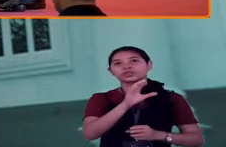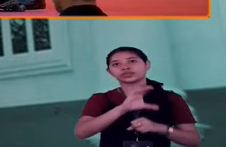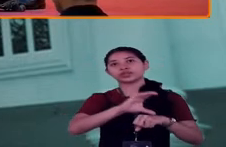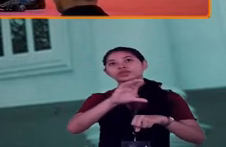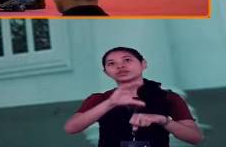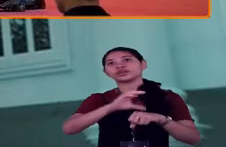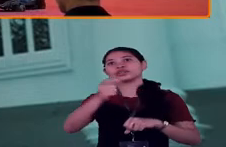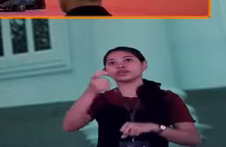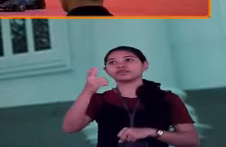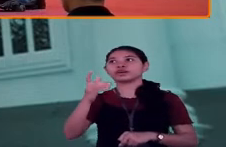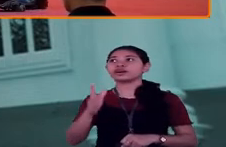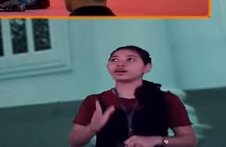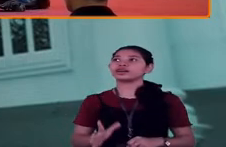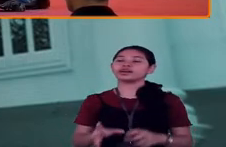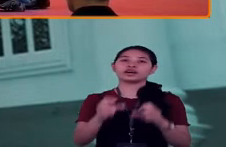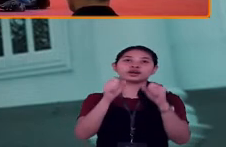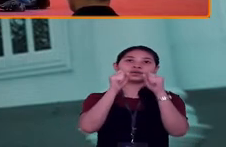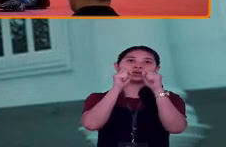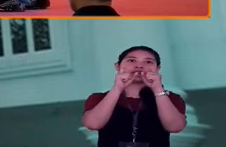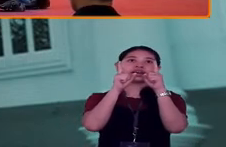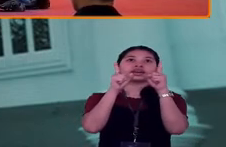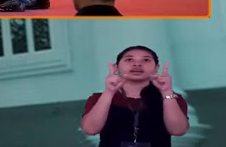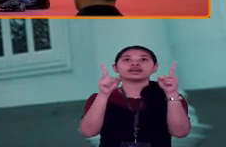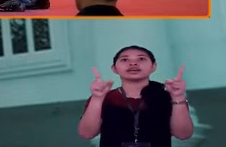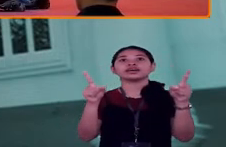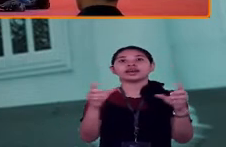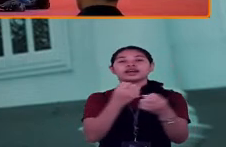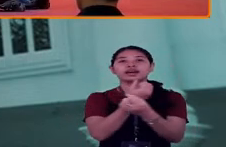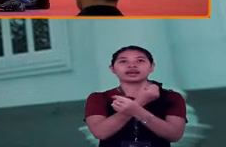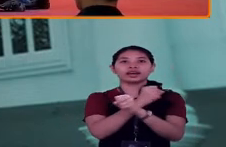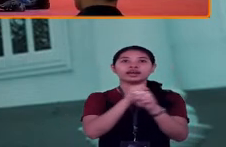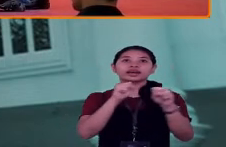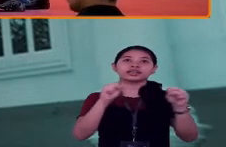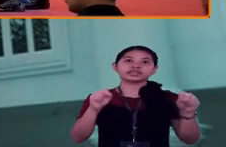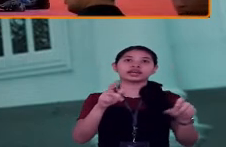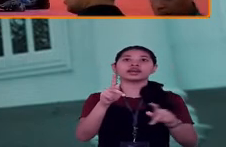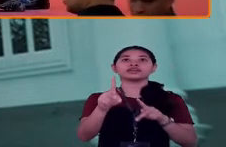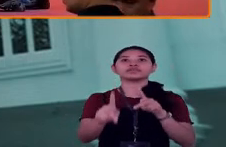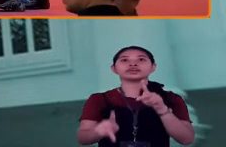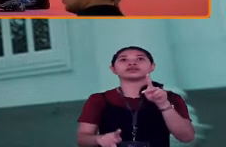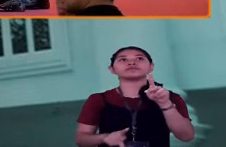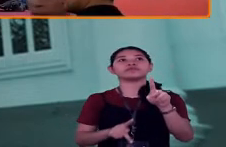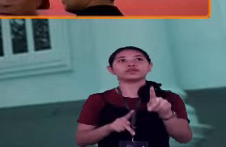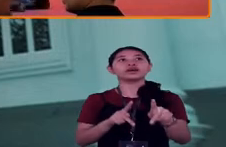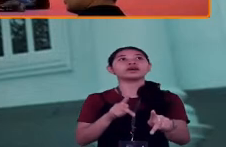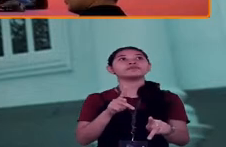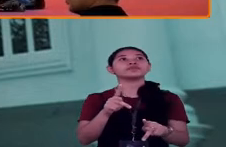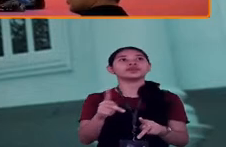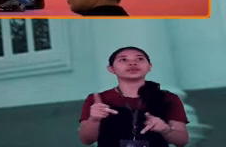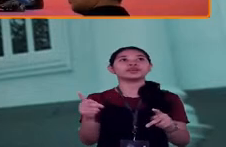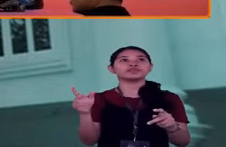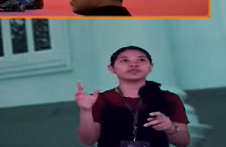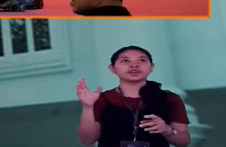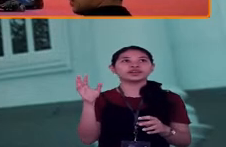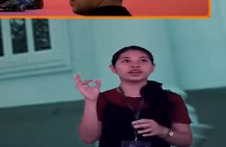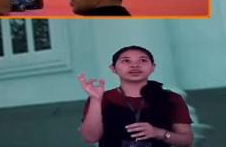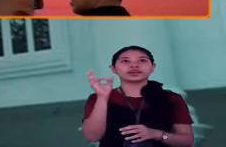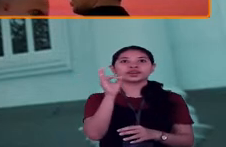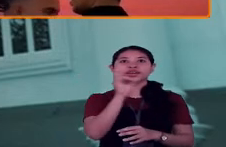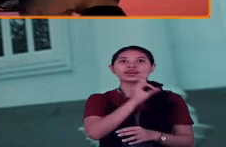O Church of God, awaken and save them from